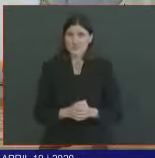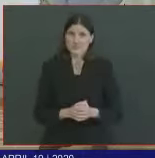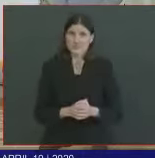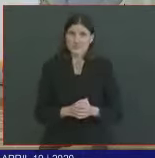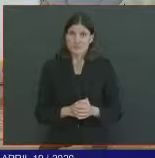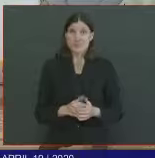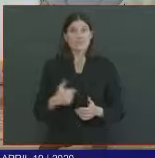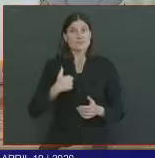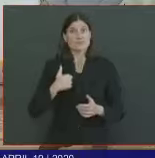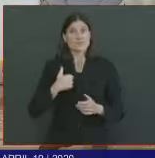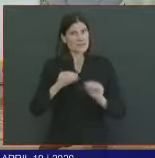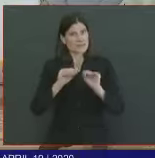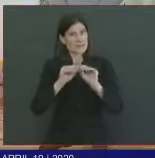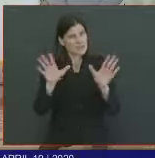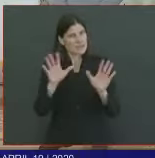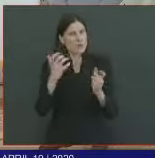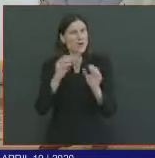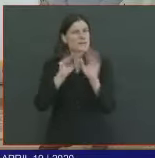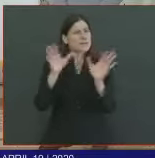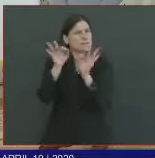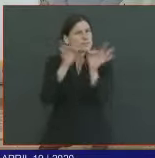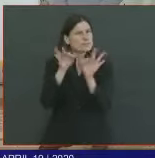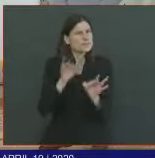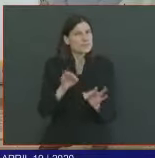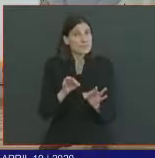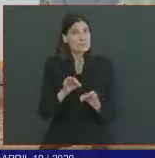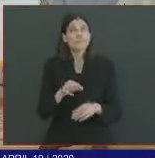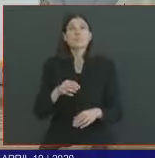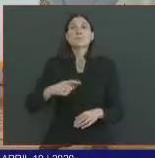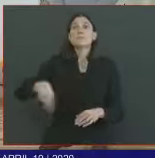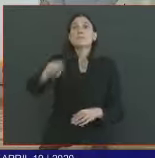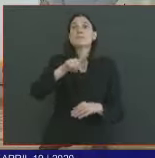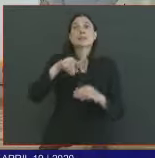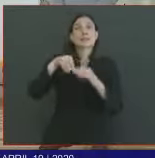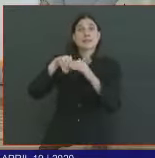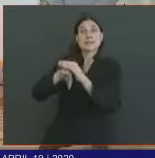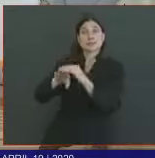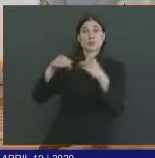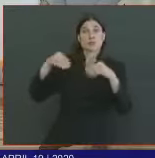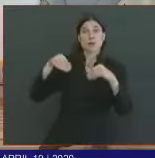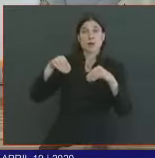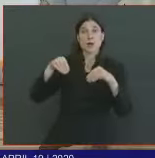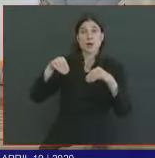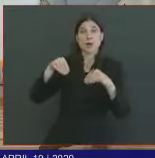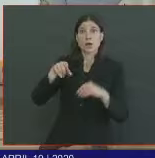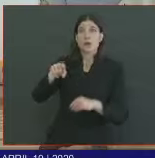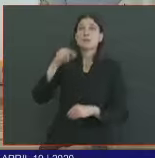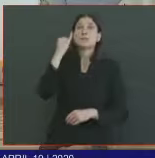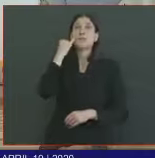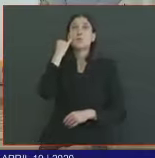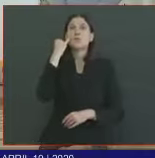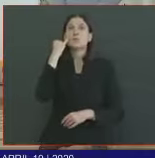that the stores can throw you out if you're a customer who doesn't have a mask on.